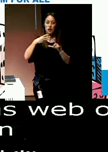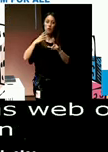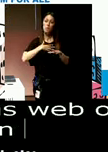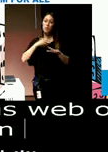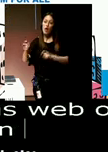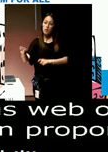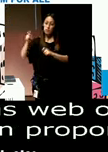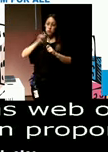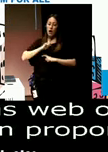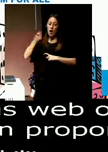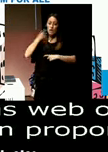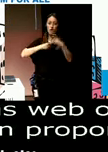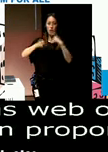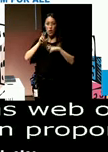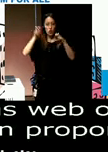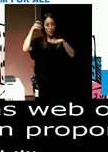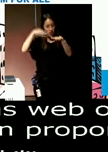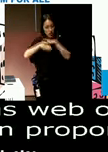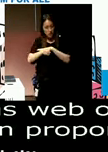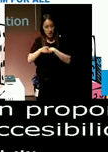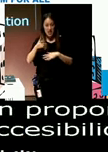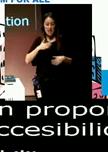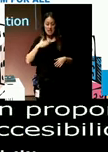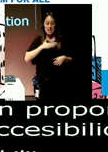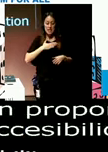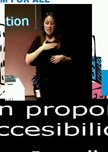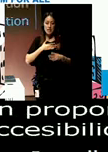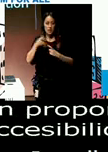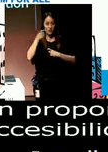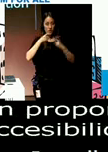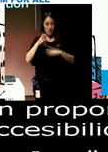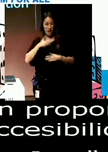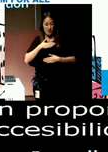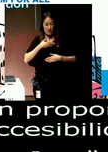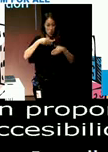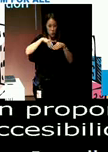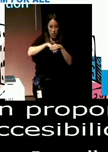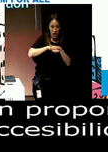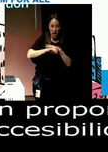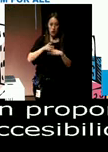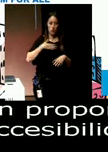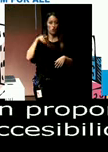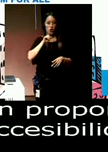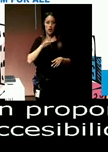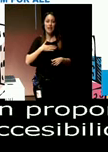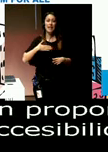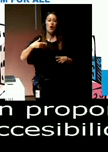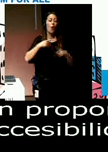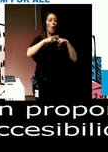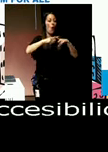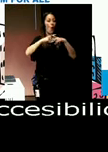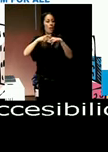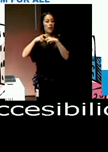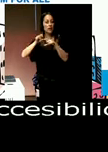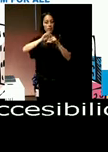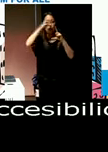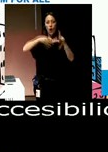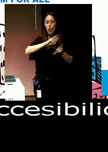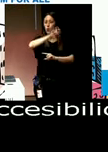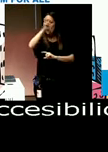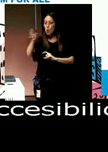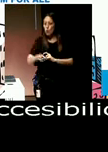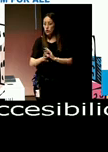keep this information for me. If I can create a kind of a new ecosystem with my data,